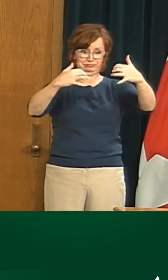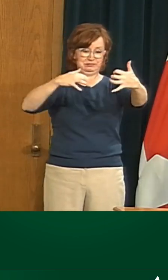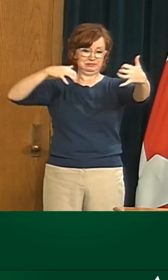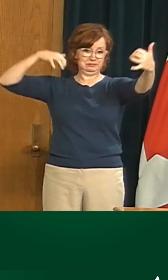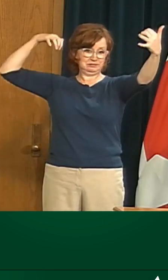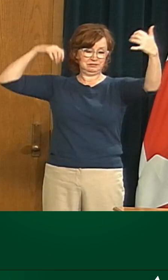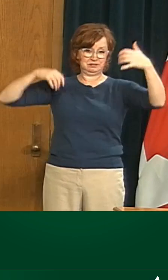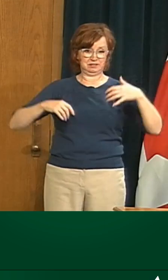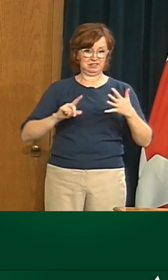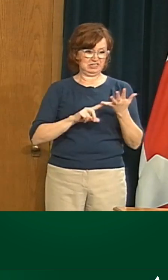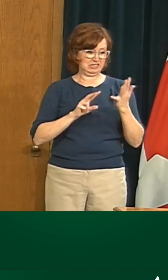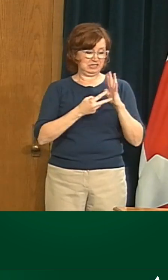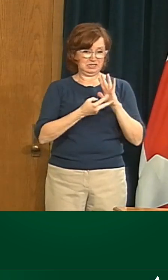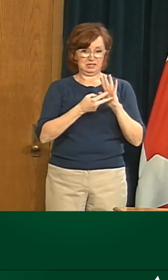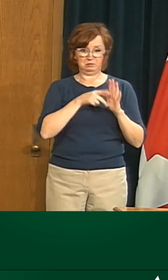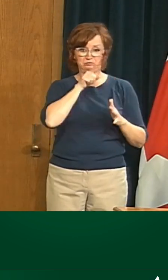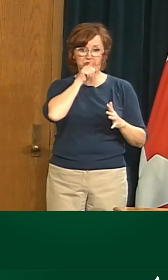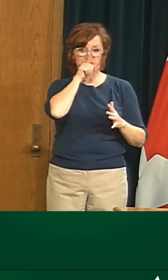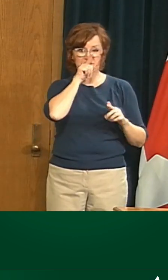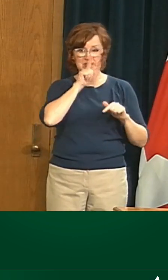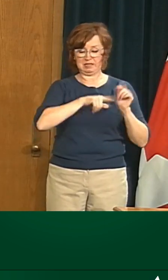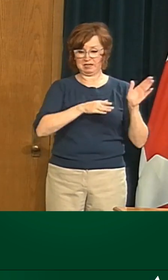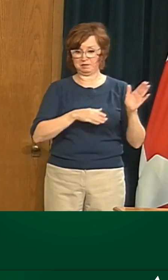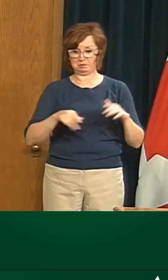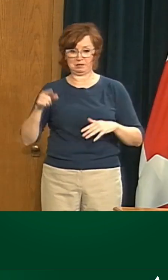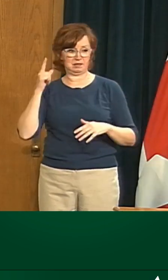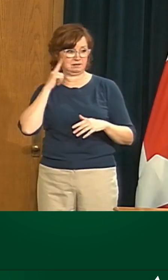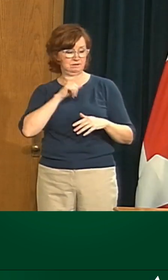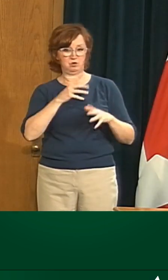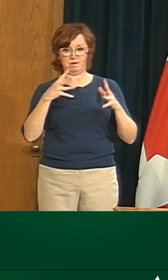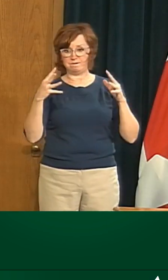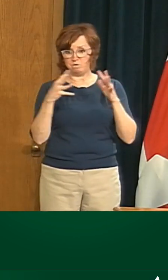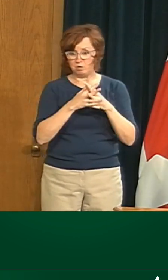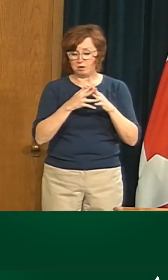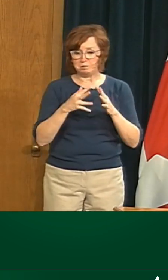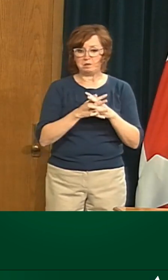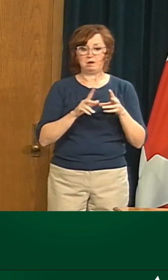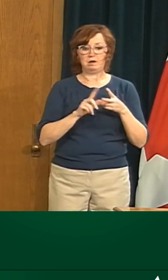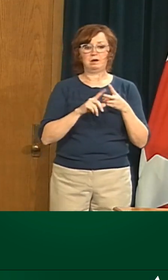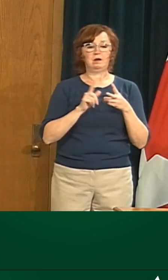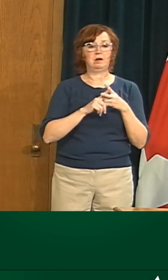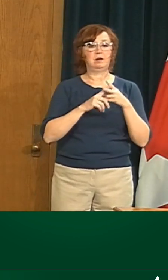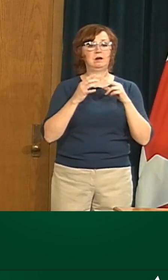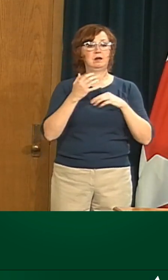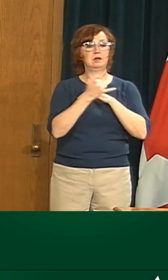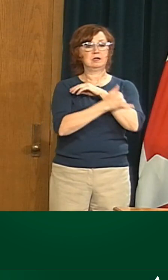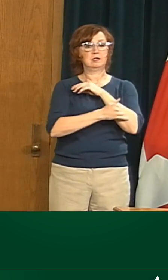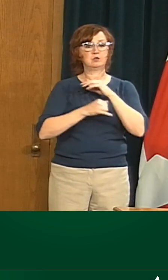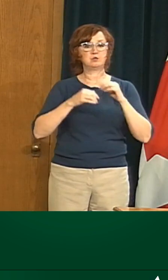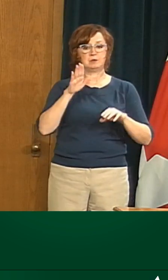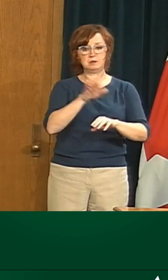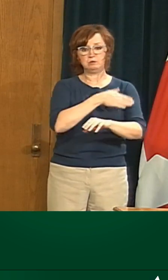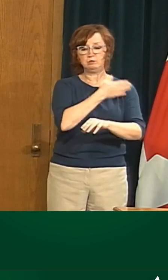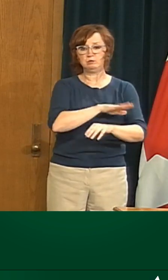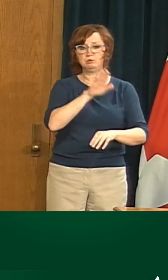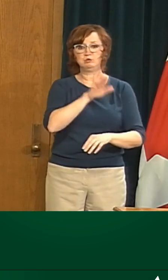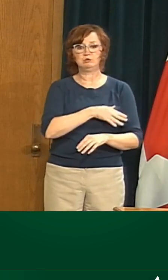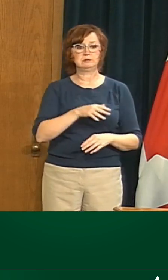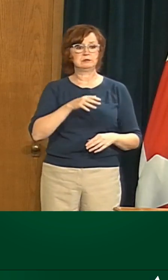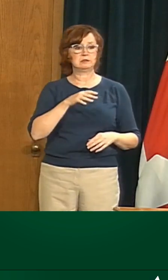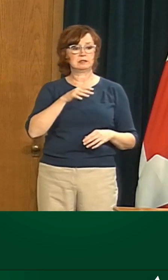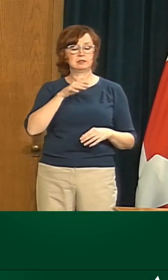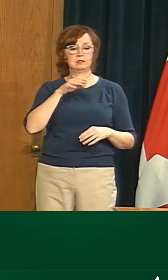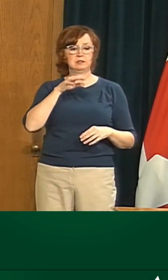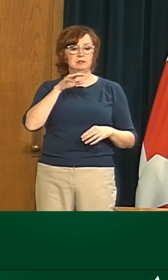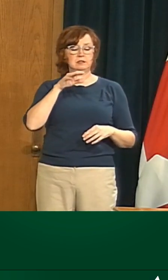games, the CFL season, Big Valley, Country Thunder, Jamboree? It would seem to be that